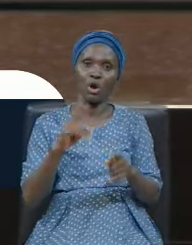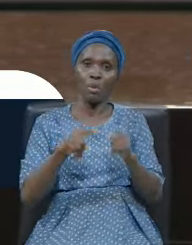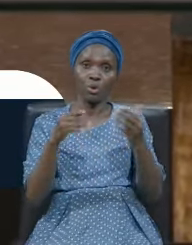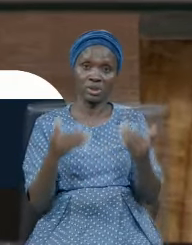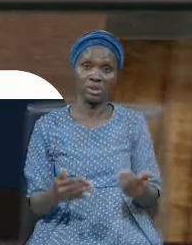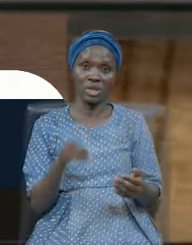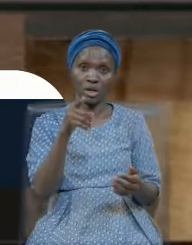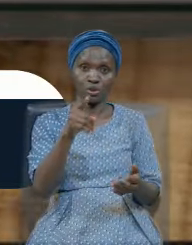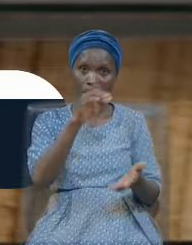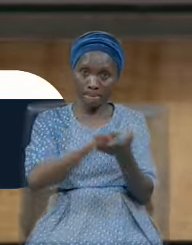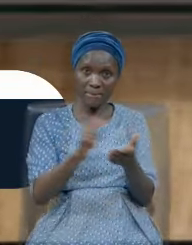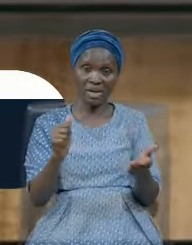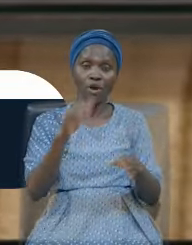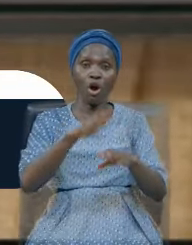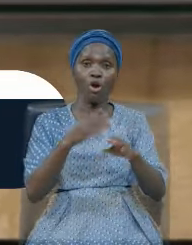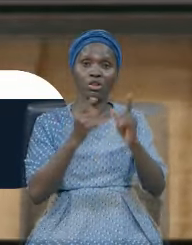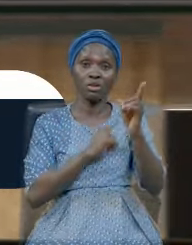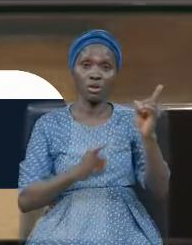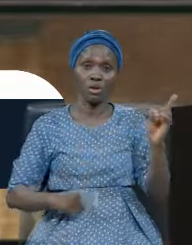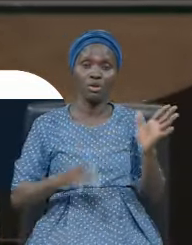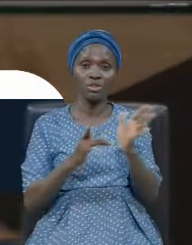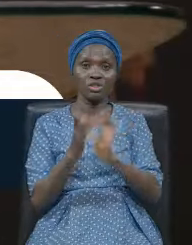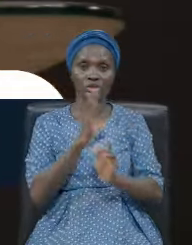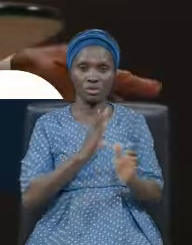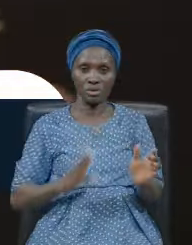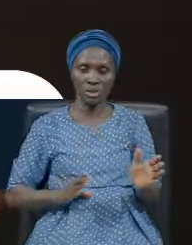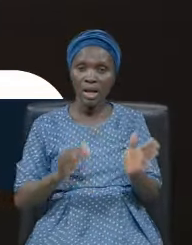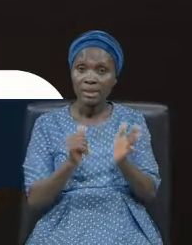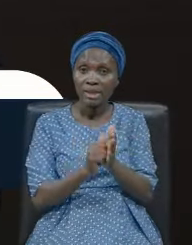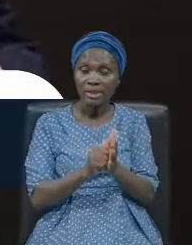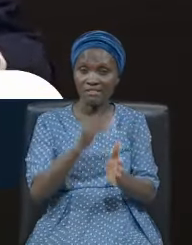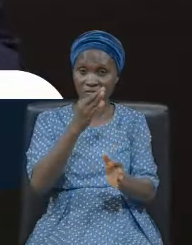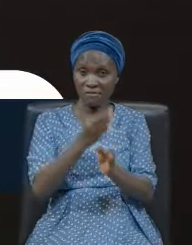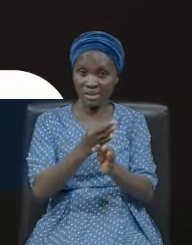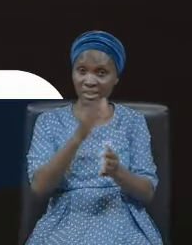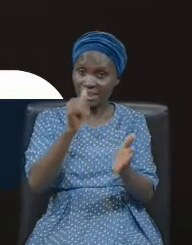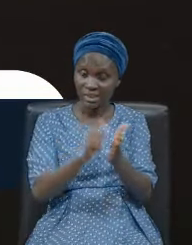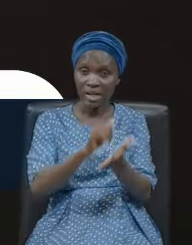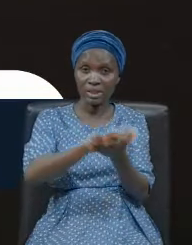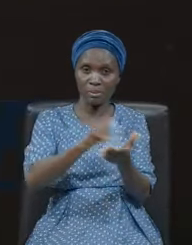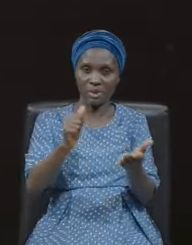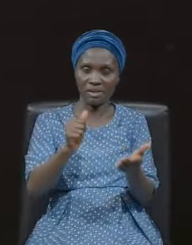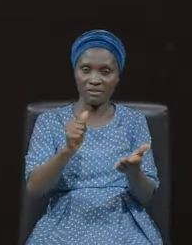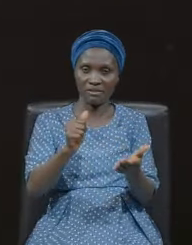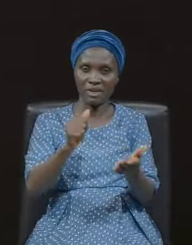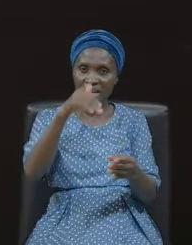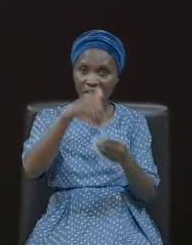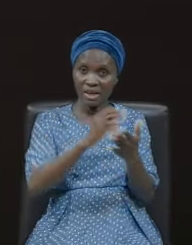you believe, that belief in the Lord, that faith in Christ, should